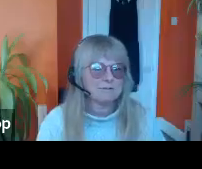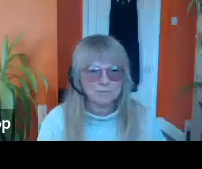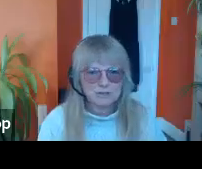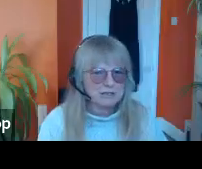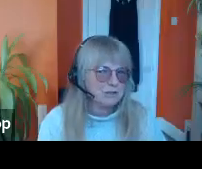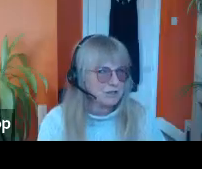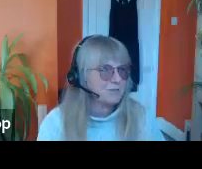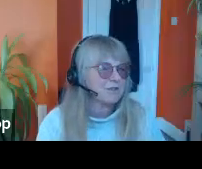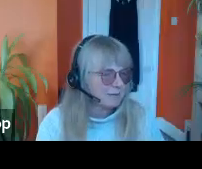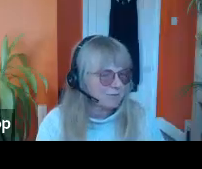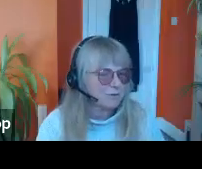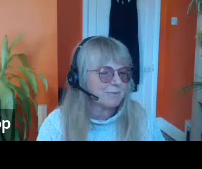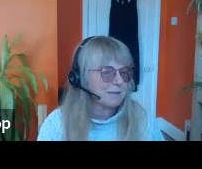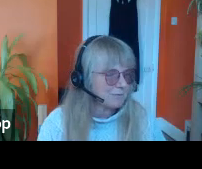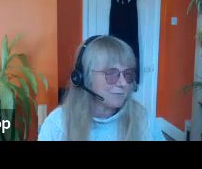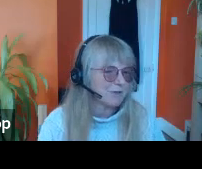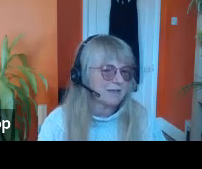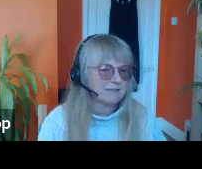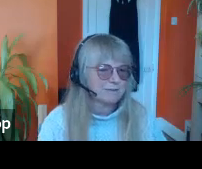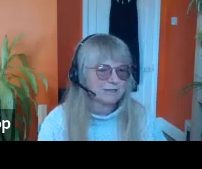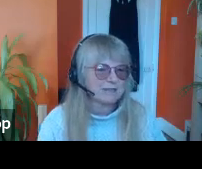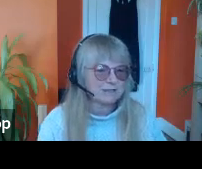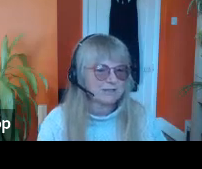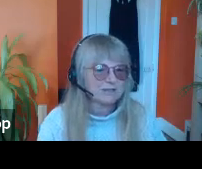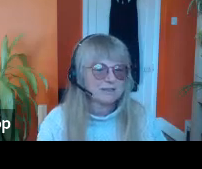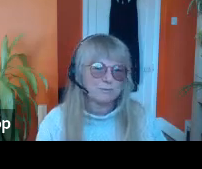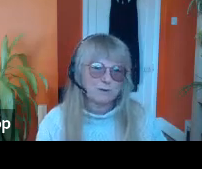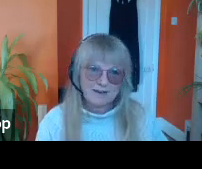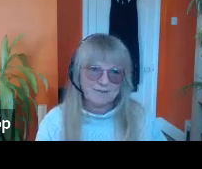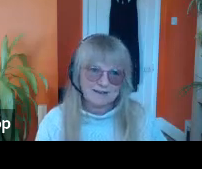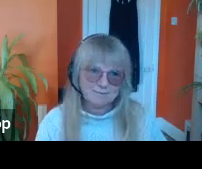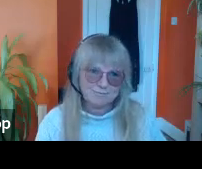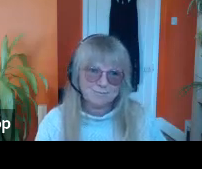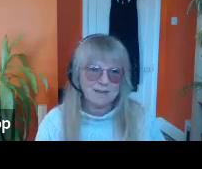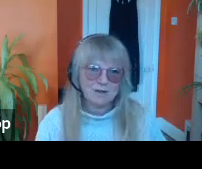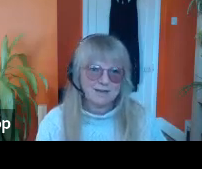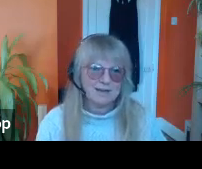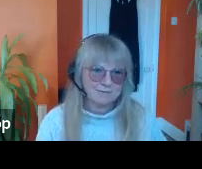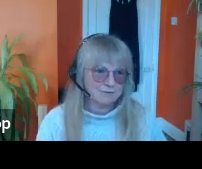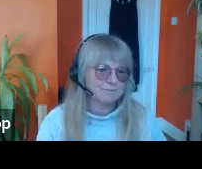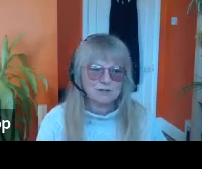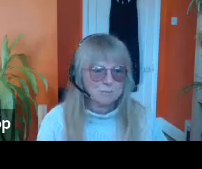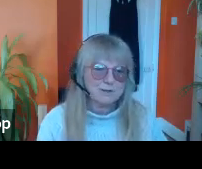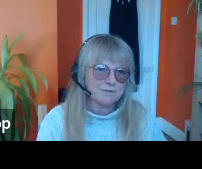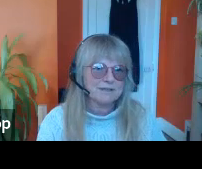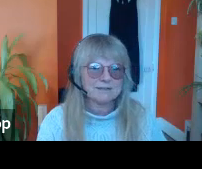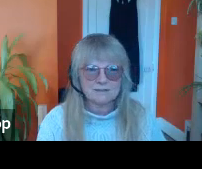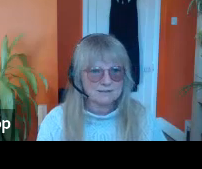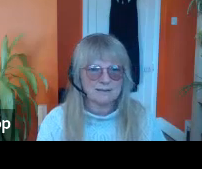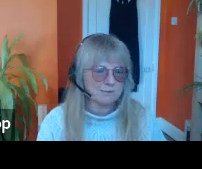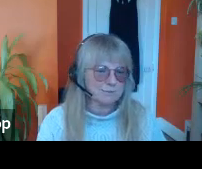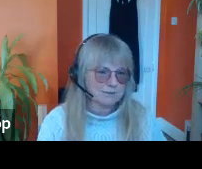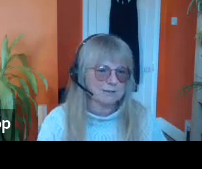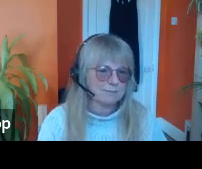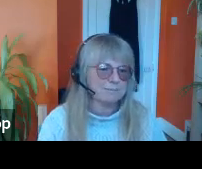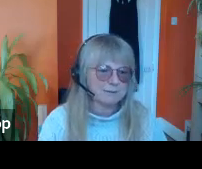workplace, I've worked in lots of different types of workplace before getting into education, where I've had that at any level. It's not perfect and it